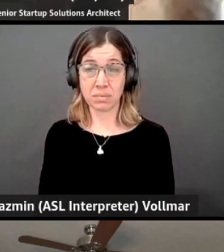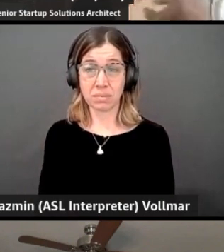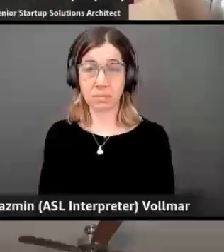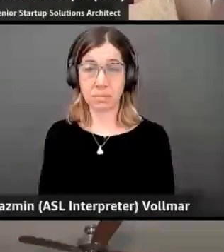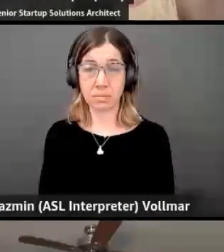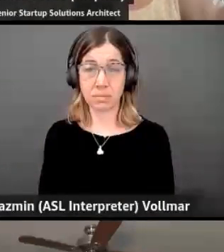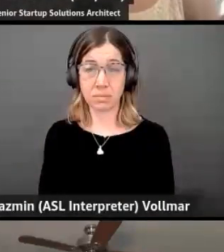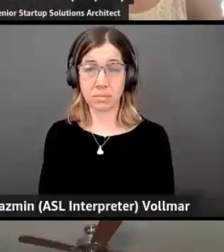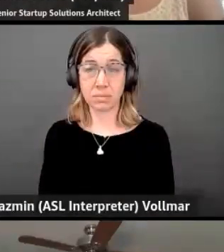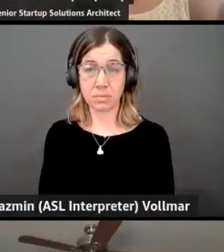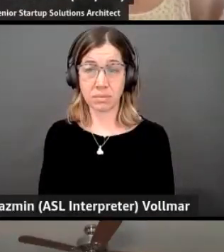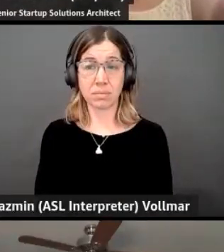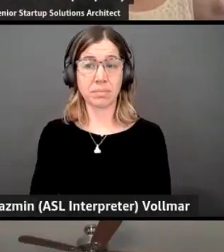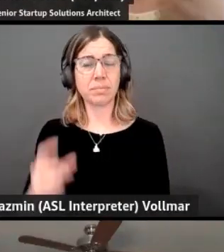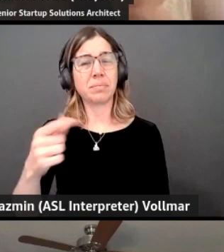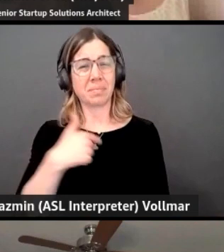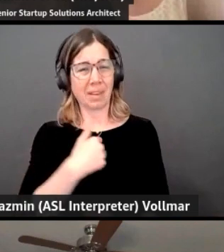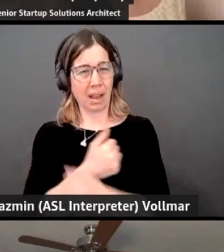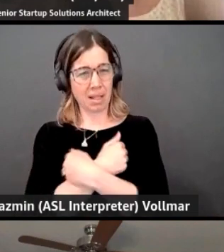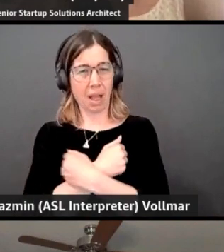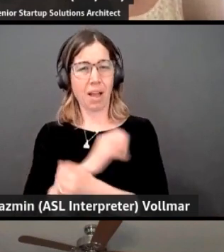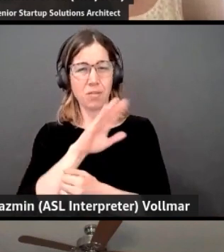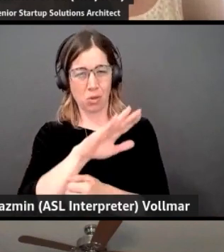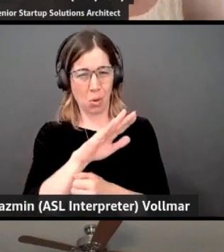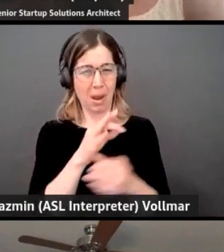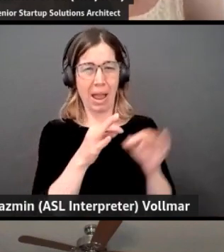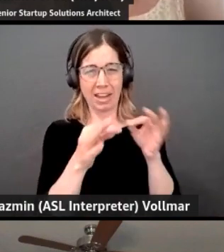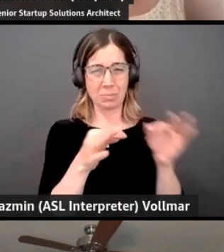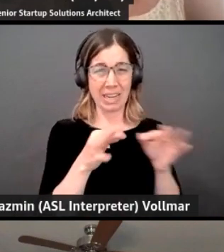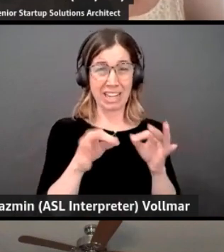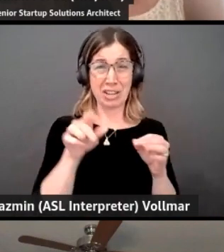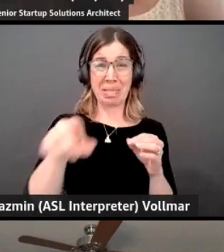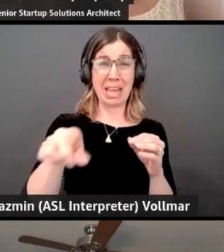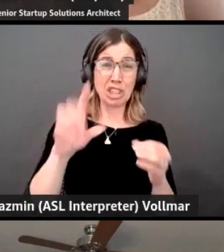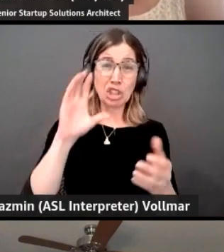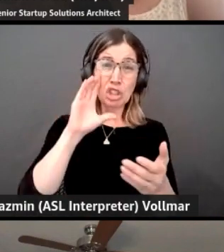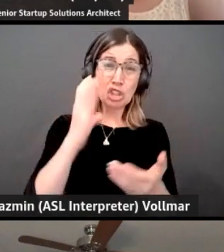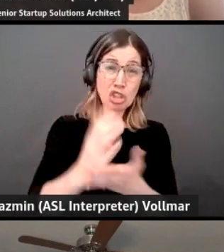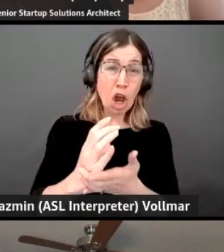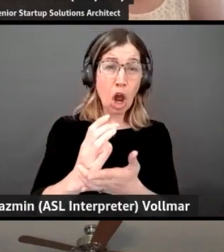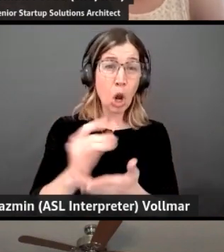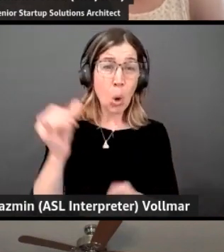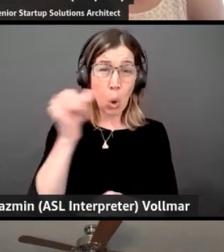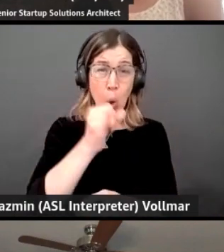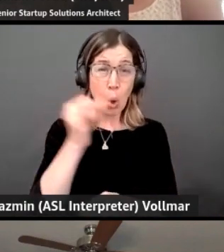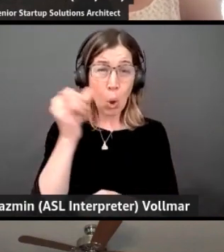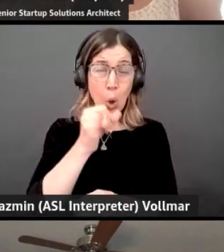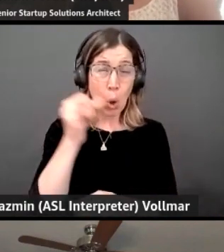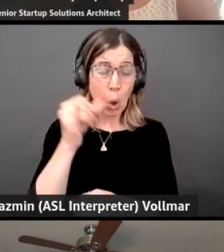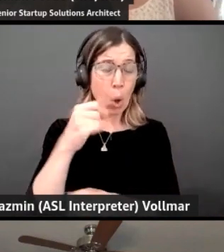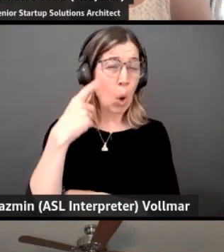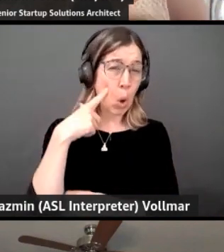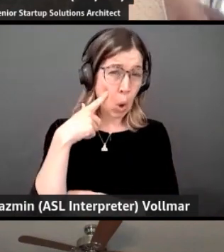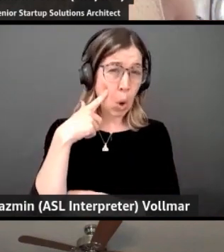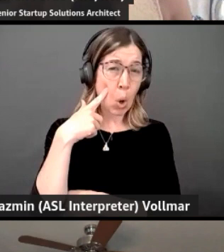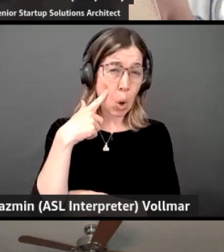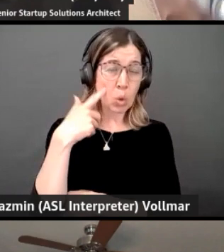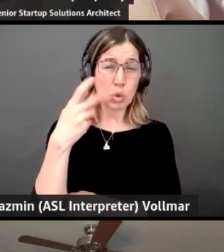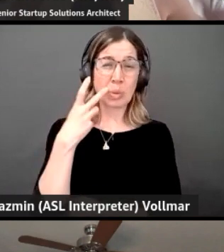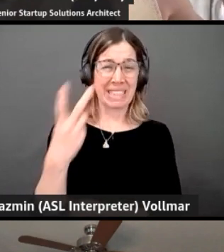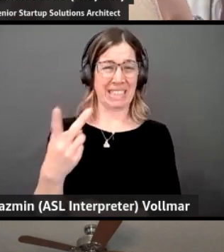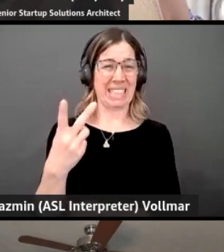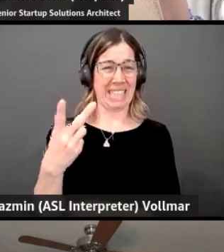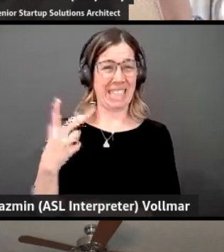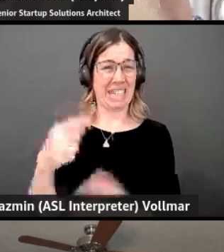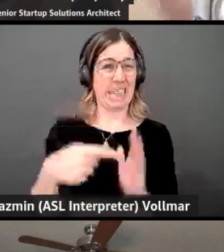Yeah, I love your explanation. And I mean, this chart is just absolutely astonishing to really see the demand. Obviously,